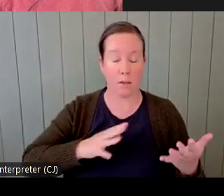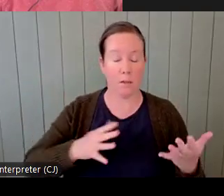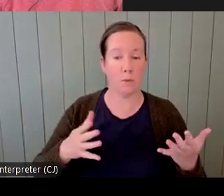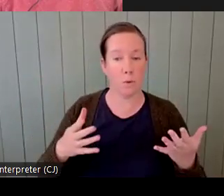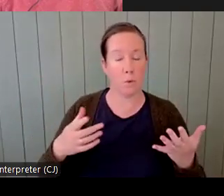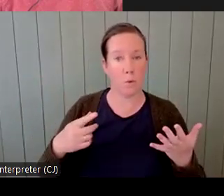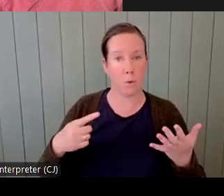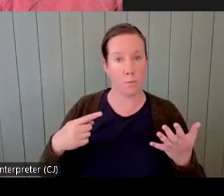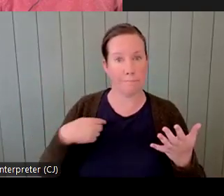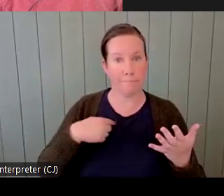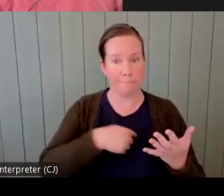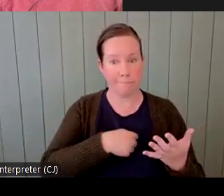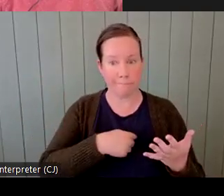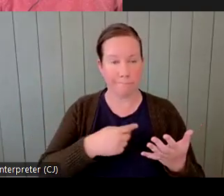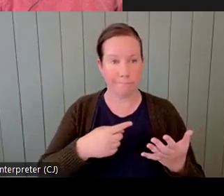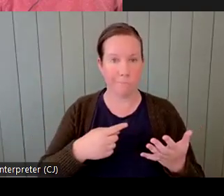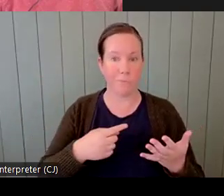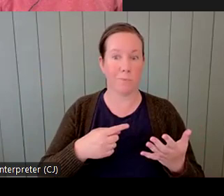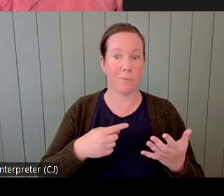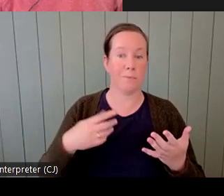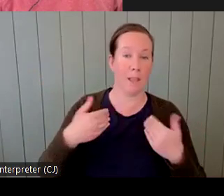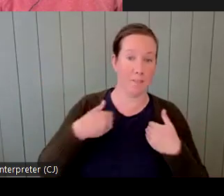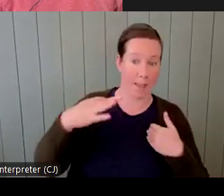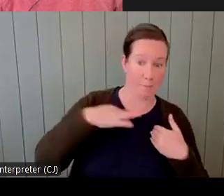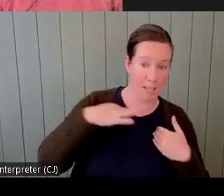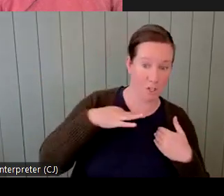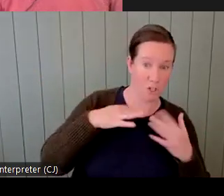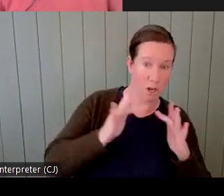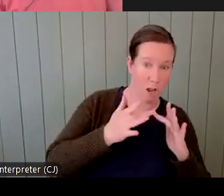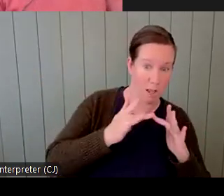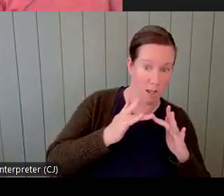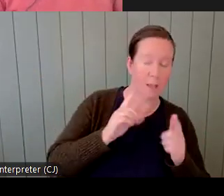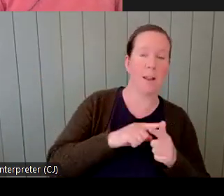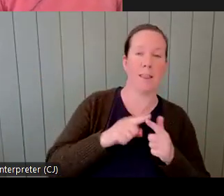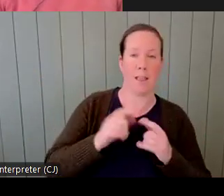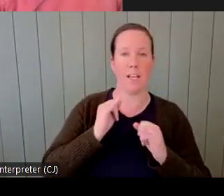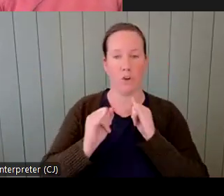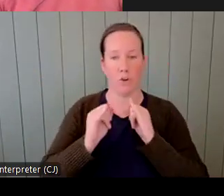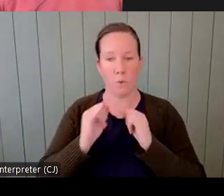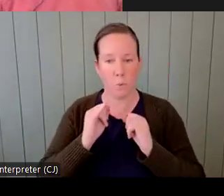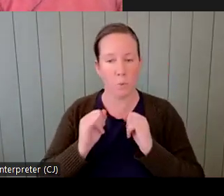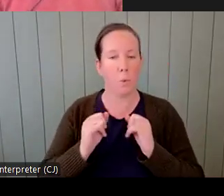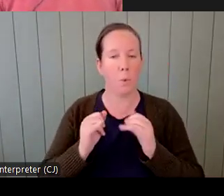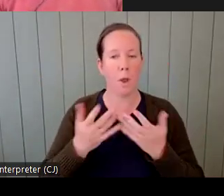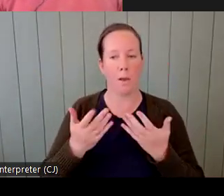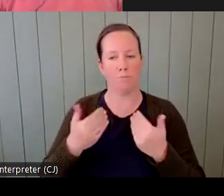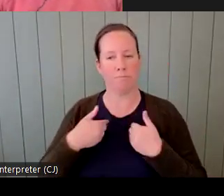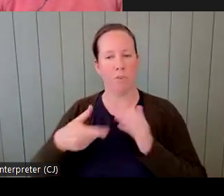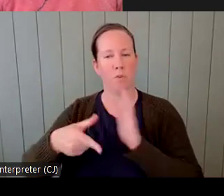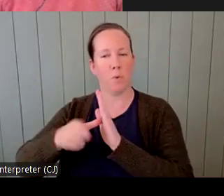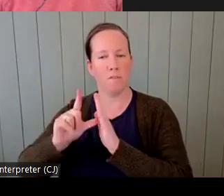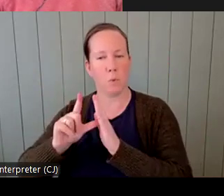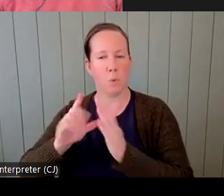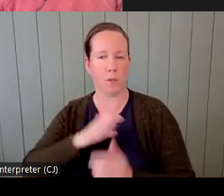application, we have an interview process. There is a review committee that works with you hand in hand